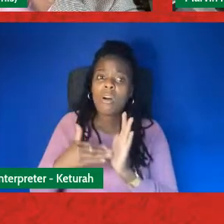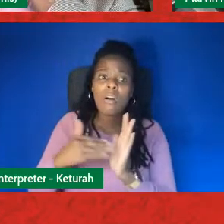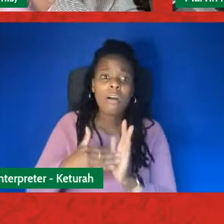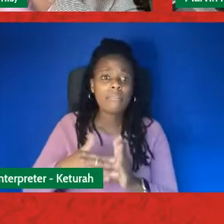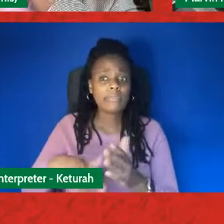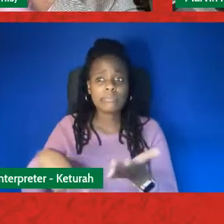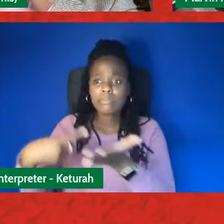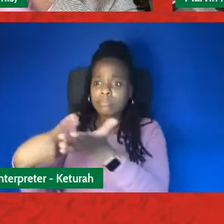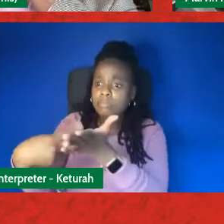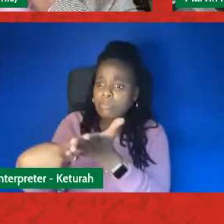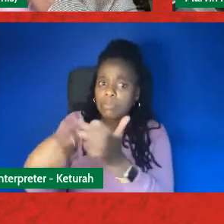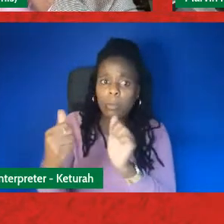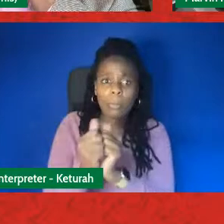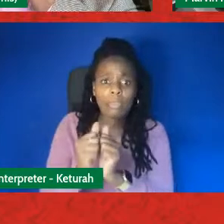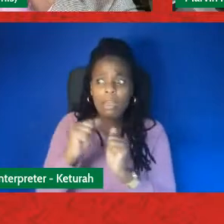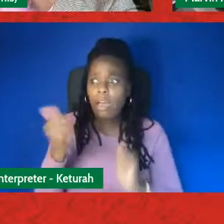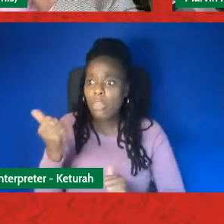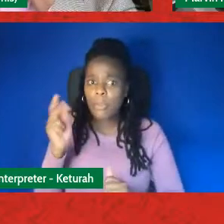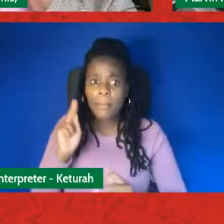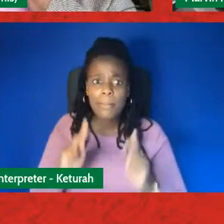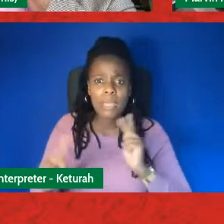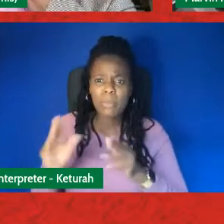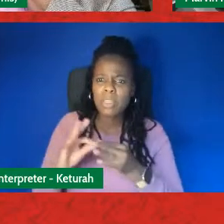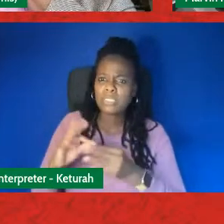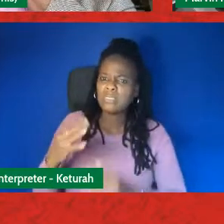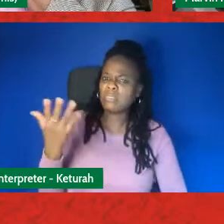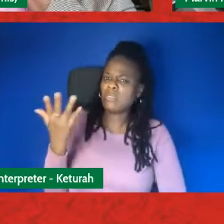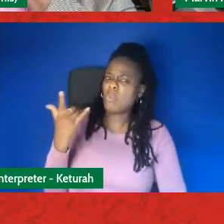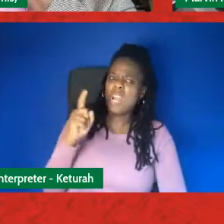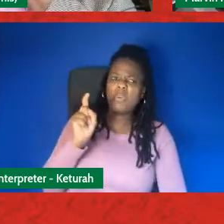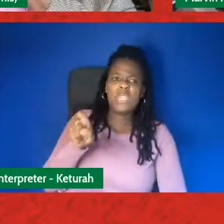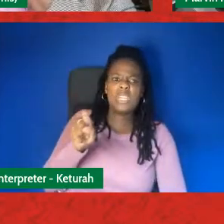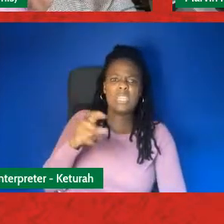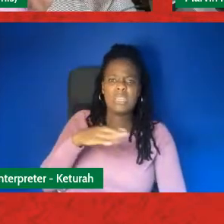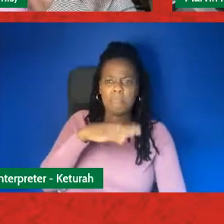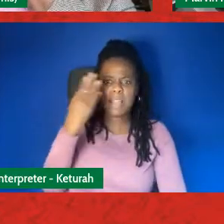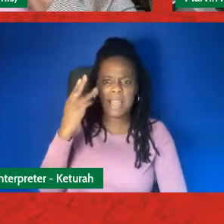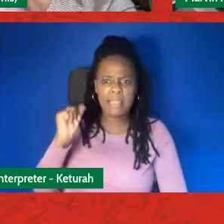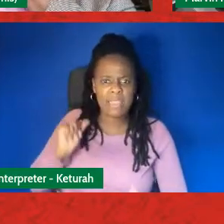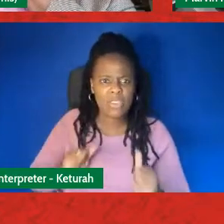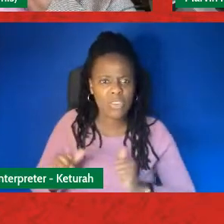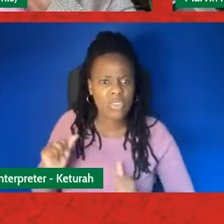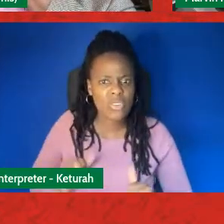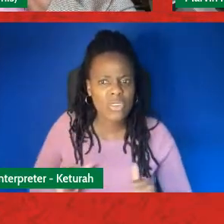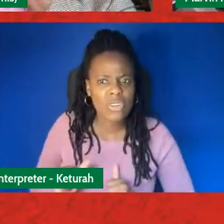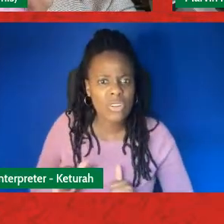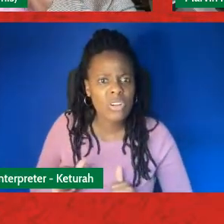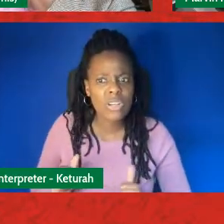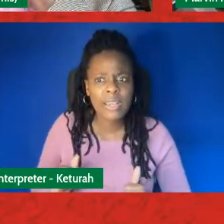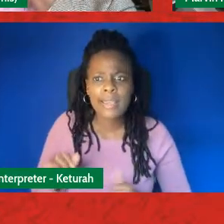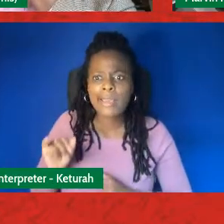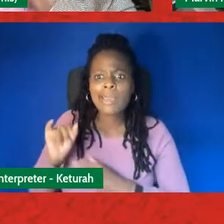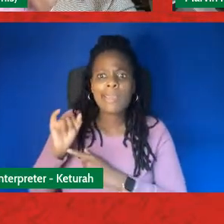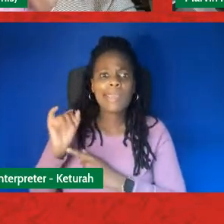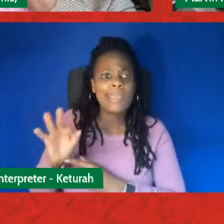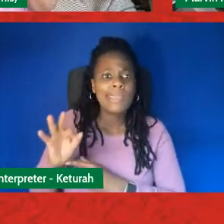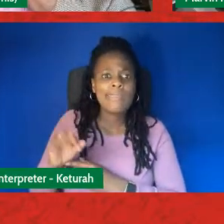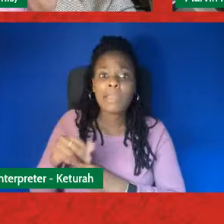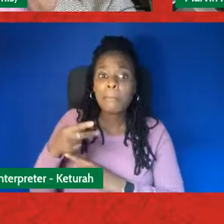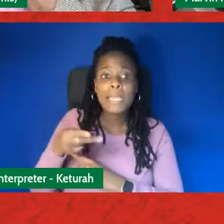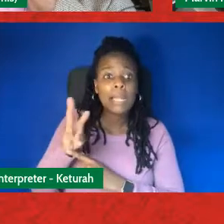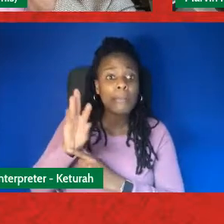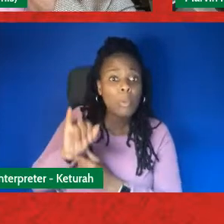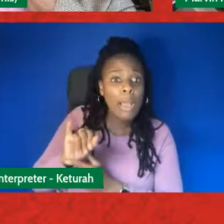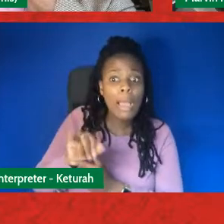others in other, you know, situations, they ask, well, why do we need Black theater? If the PWIs and the other institutions are going to do